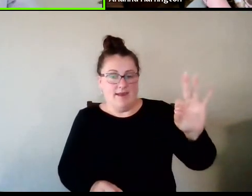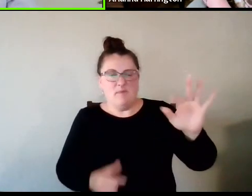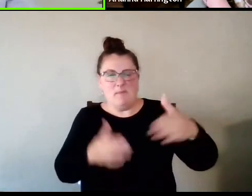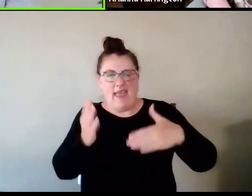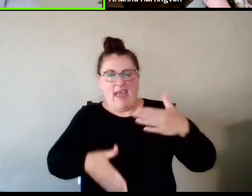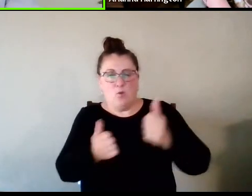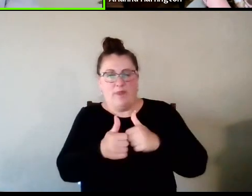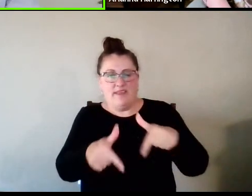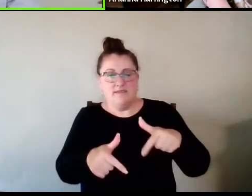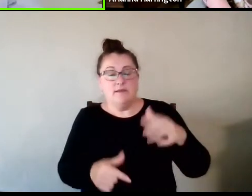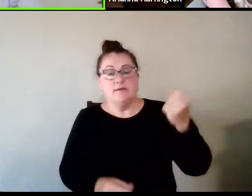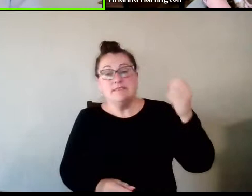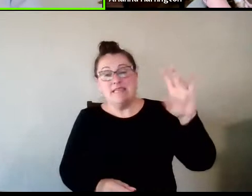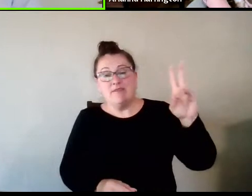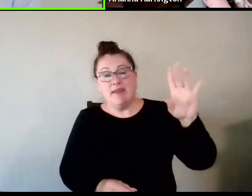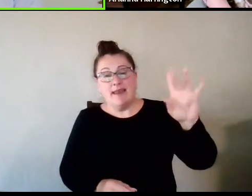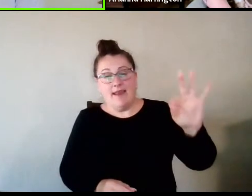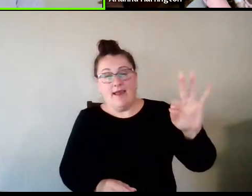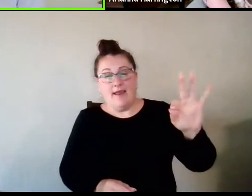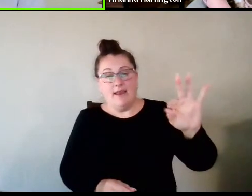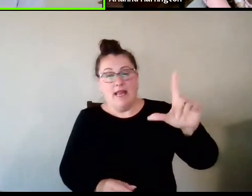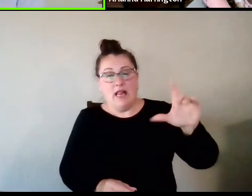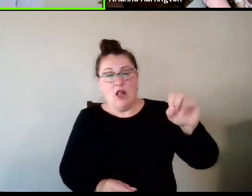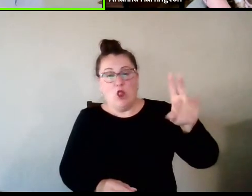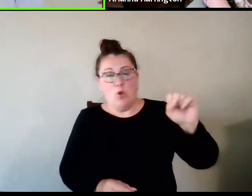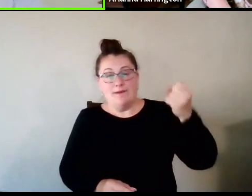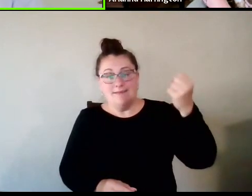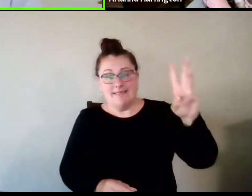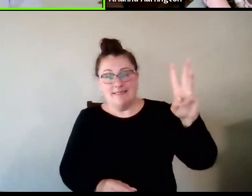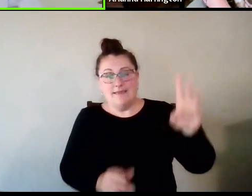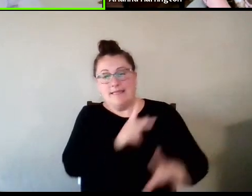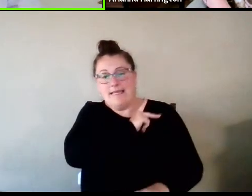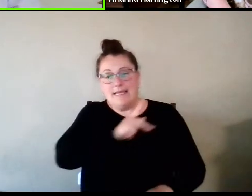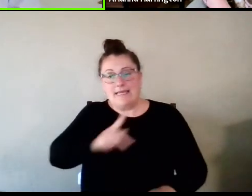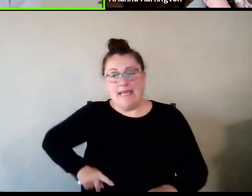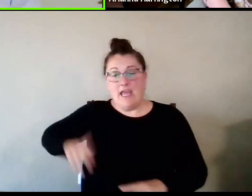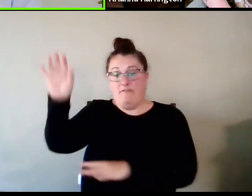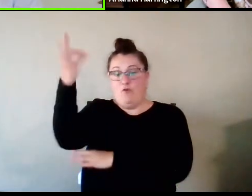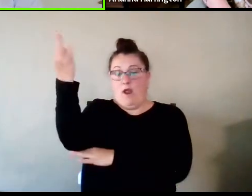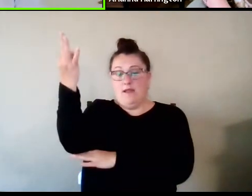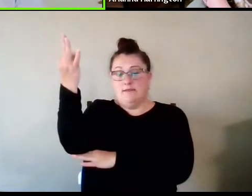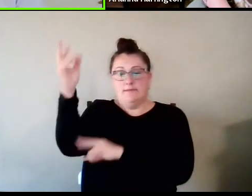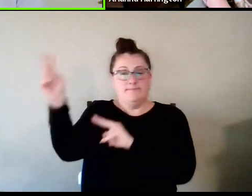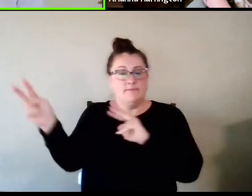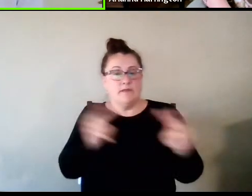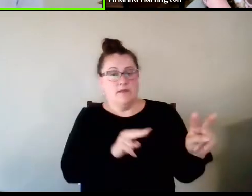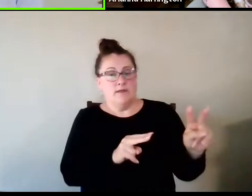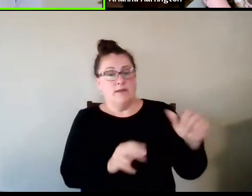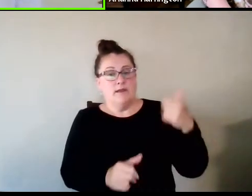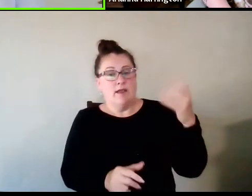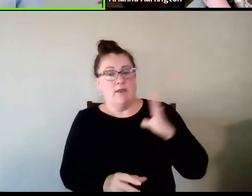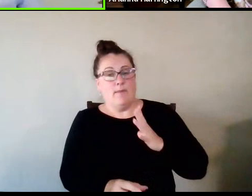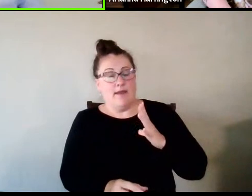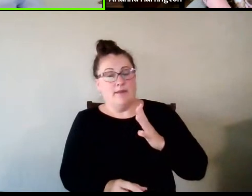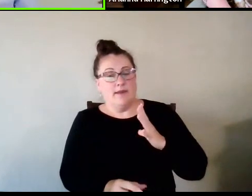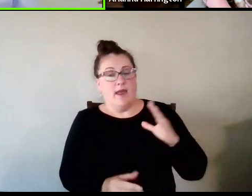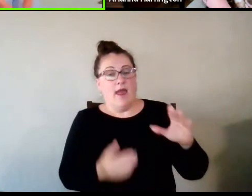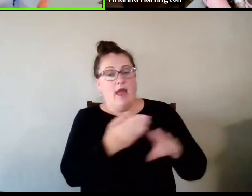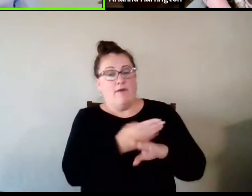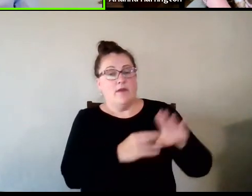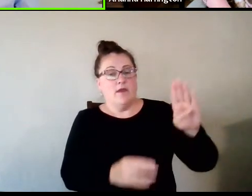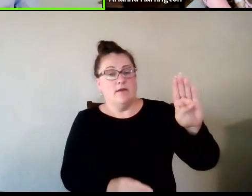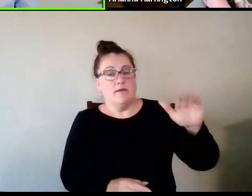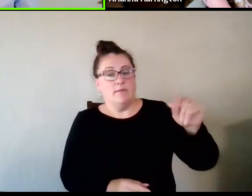this. So Louis XVI, King of France, turned to Monsieur de La Rochefoucauld after the Bastille had